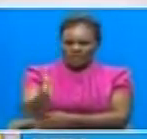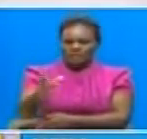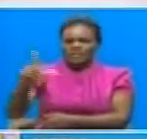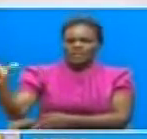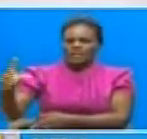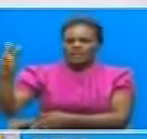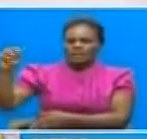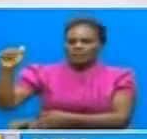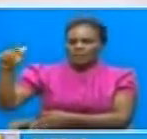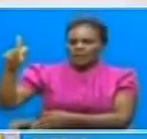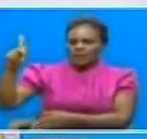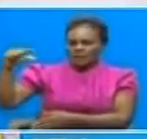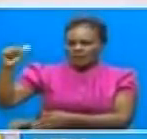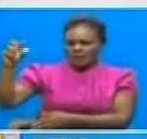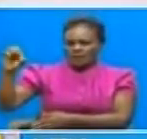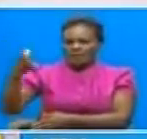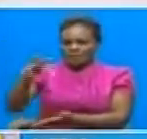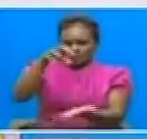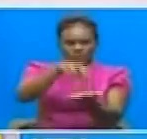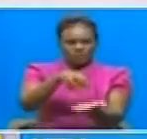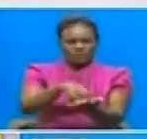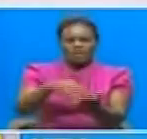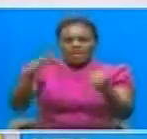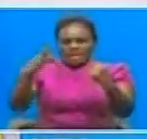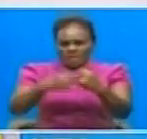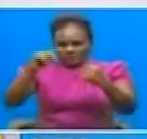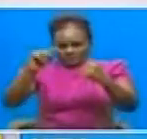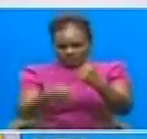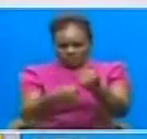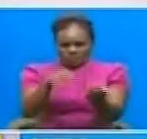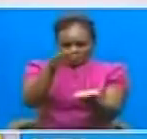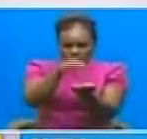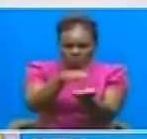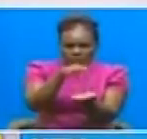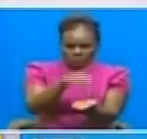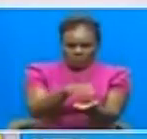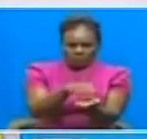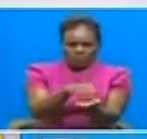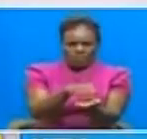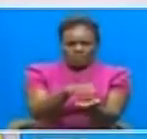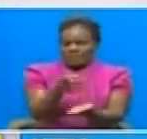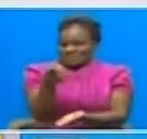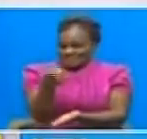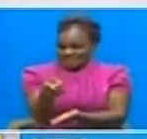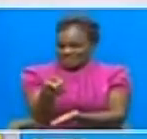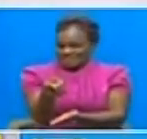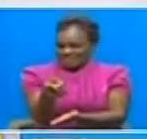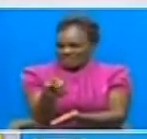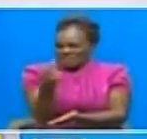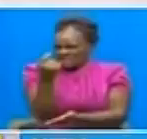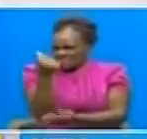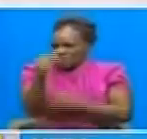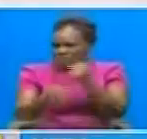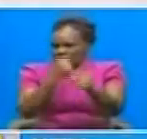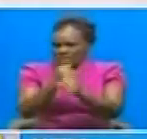Magadi. We notice that deposition is taking place at the rate of 8,000 tons per hour. At that pace, it's only a few